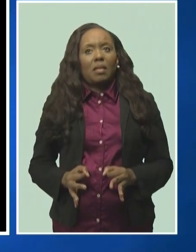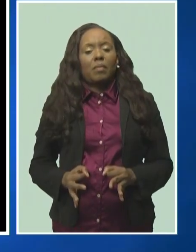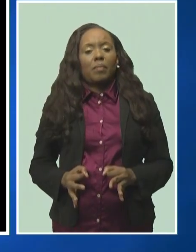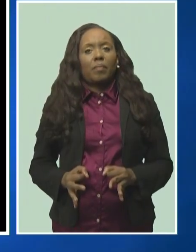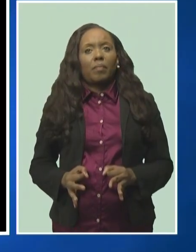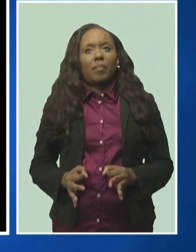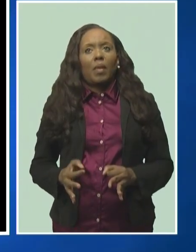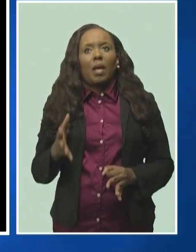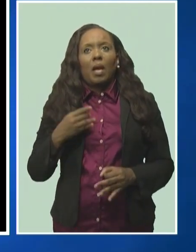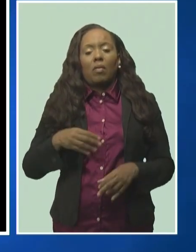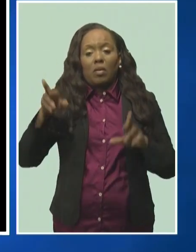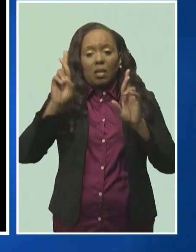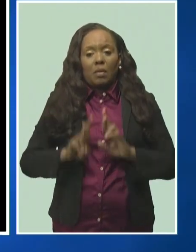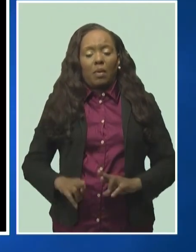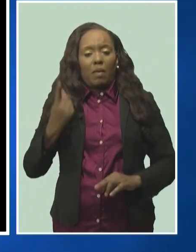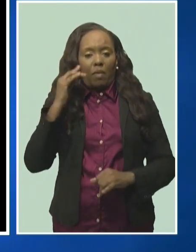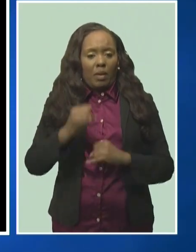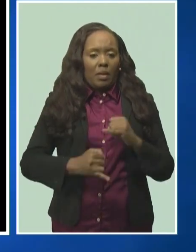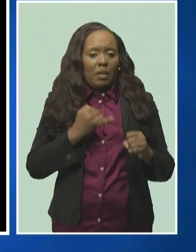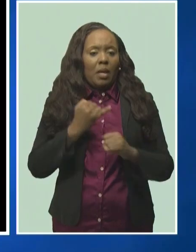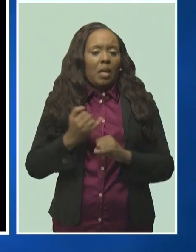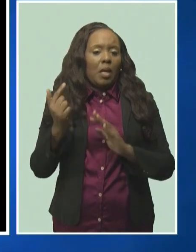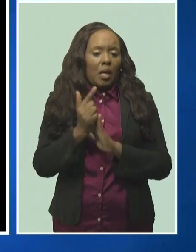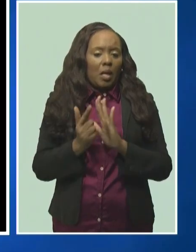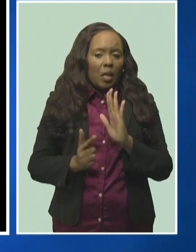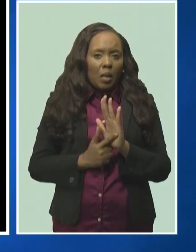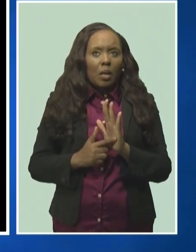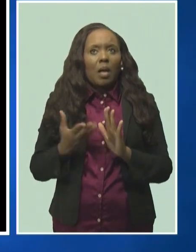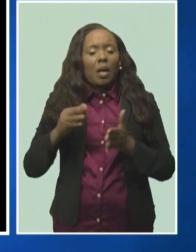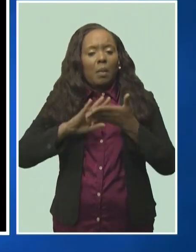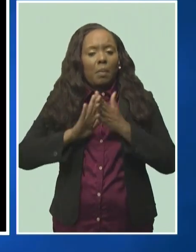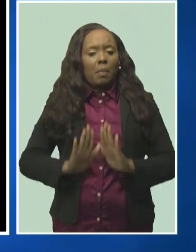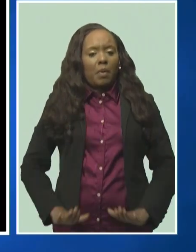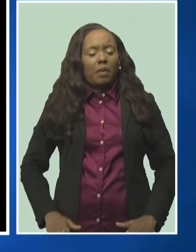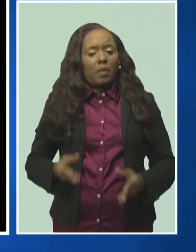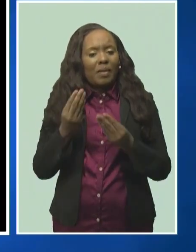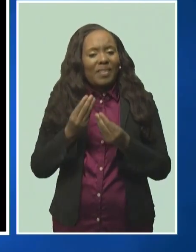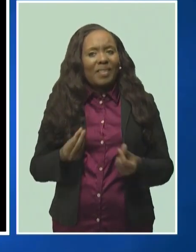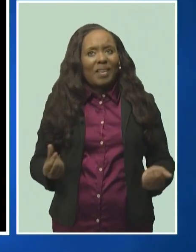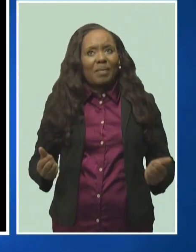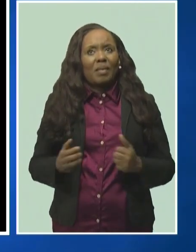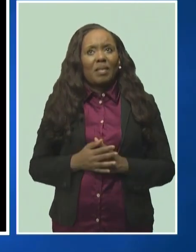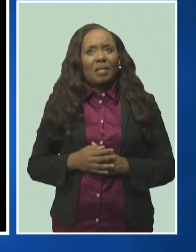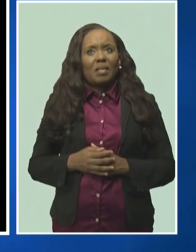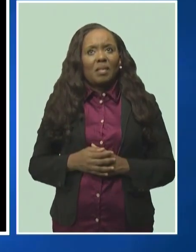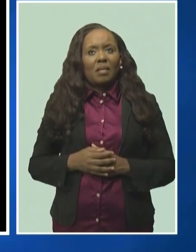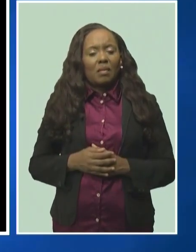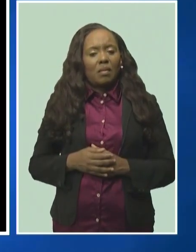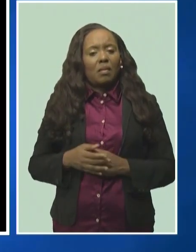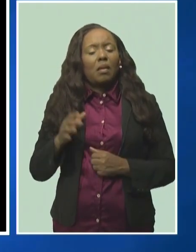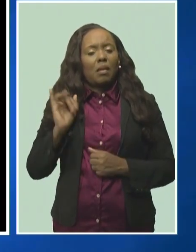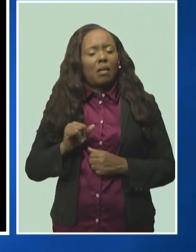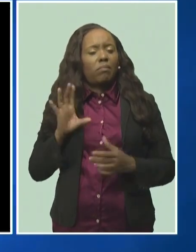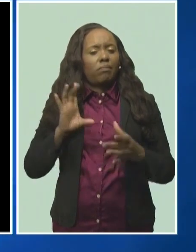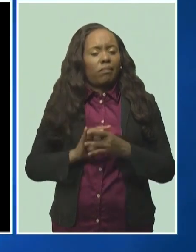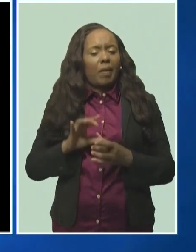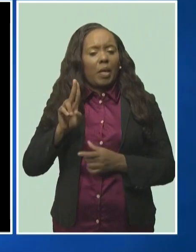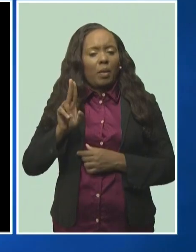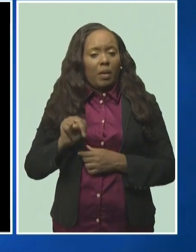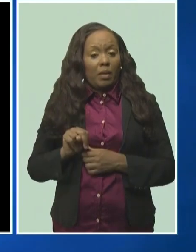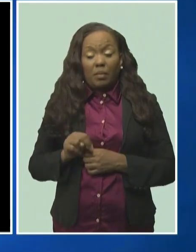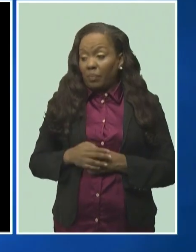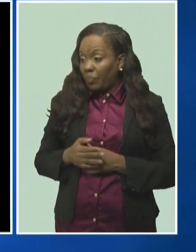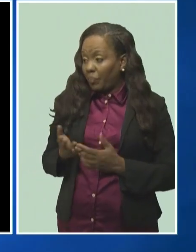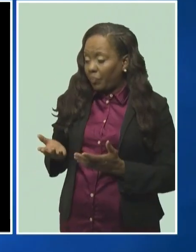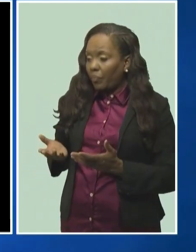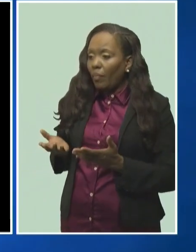credibility and respect for international law and the peaceful settlement of disputes, which is in the United Nations Charter. So you're expecting